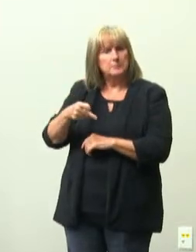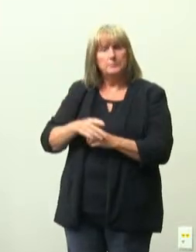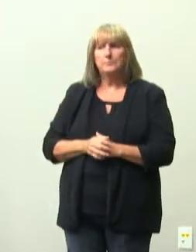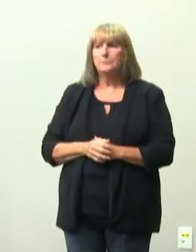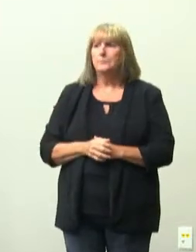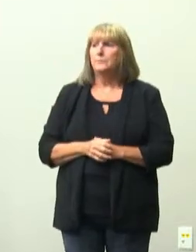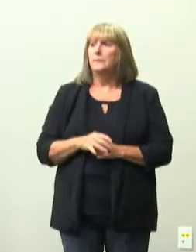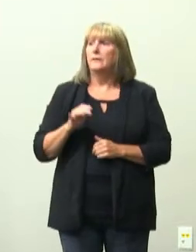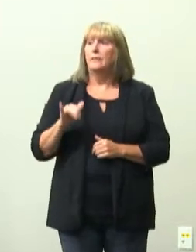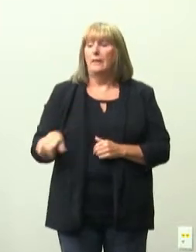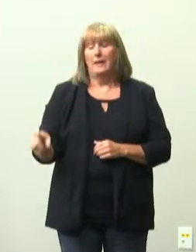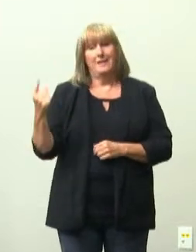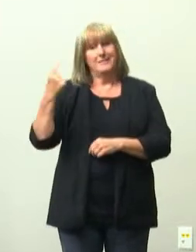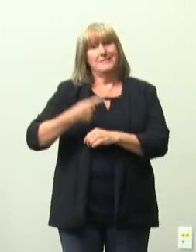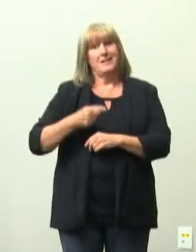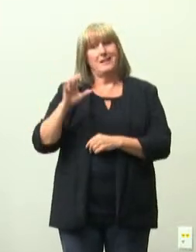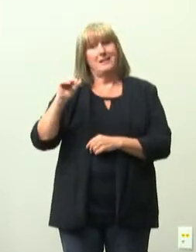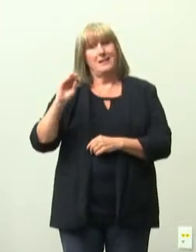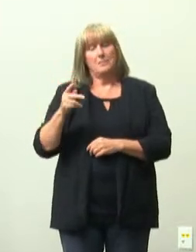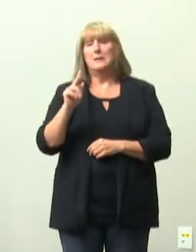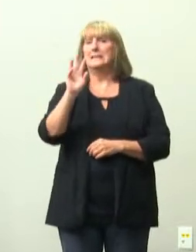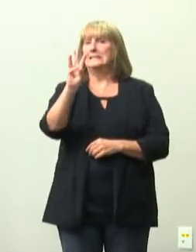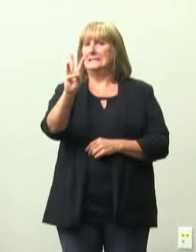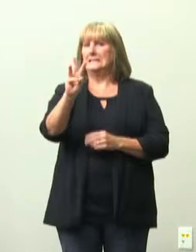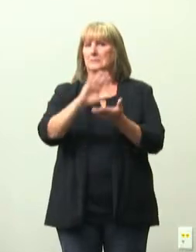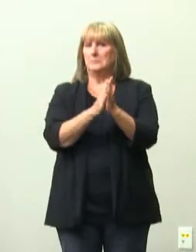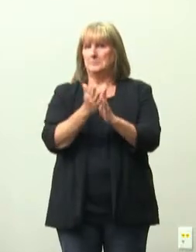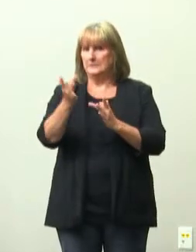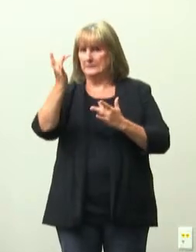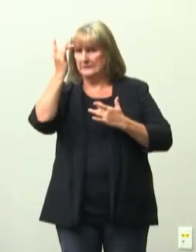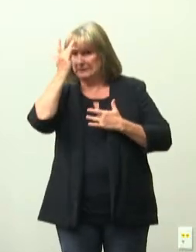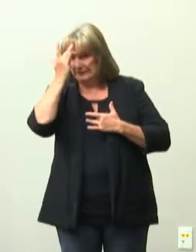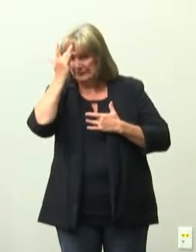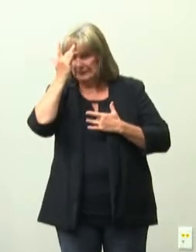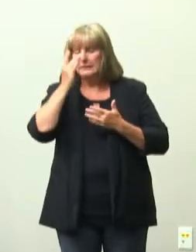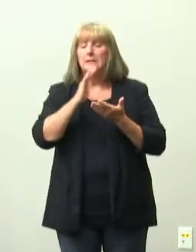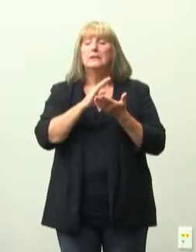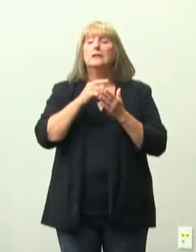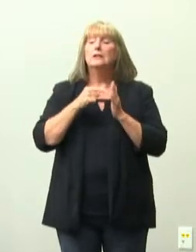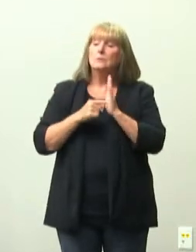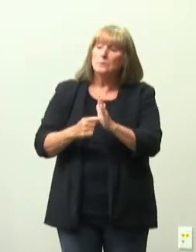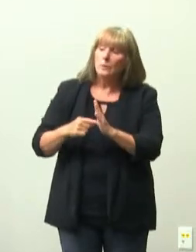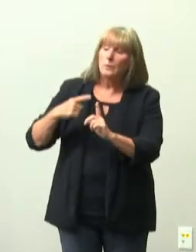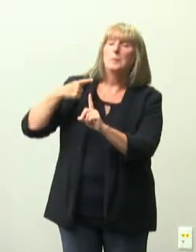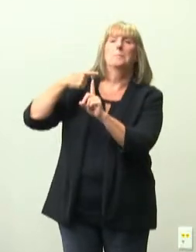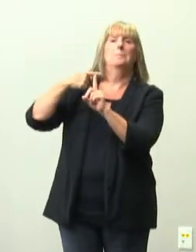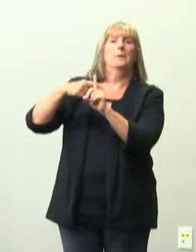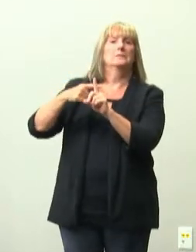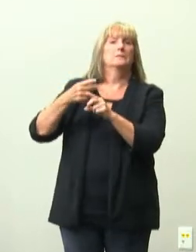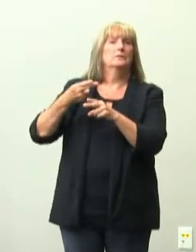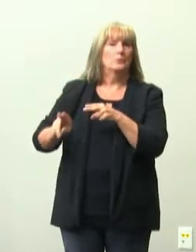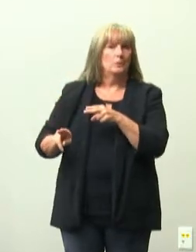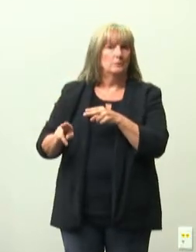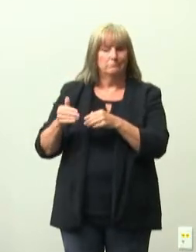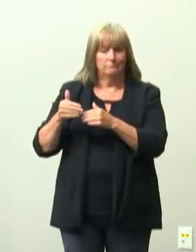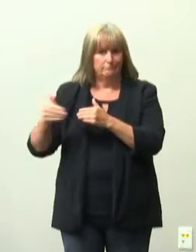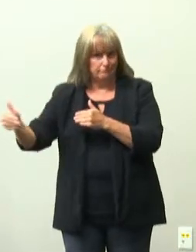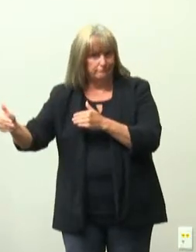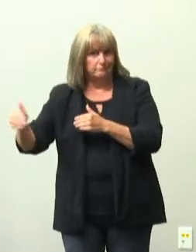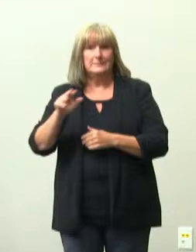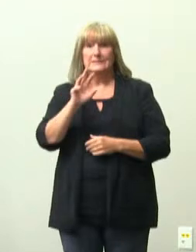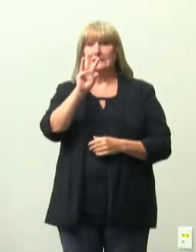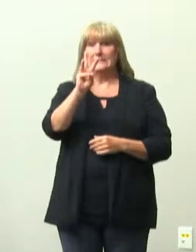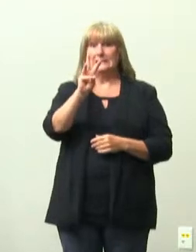day camp, 6 people became ill and tested positive a short time later. These 6 people are reflected in the